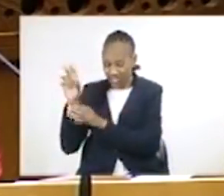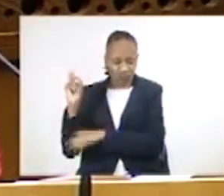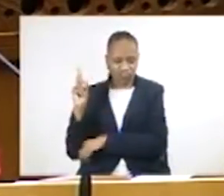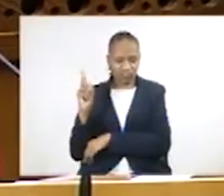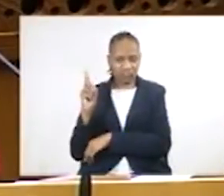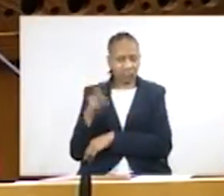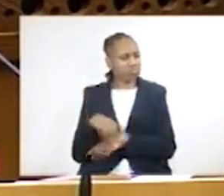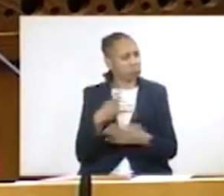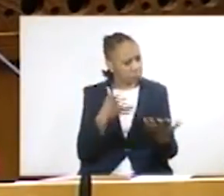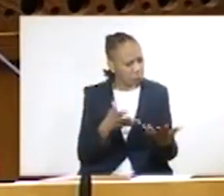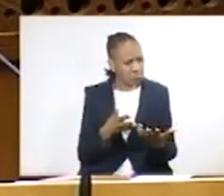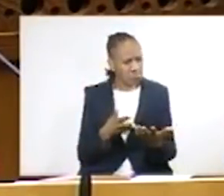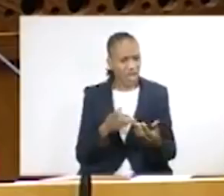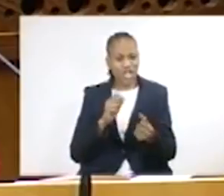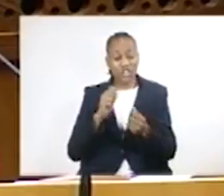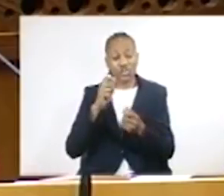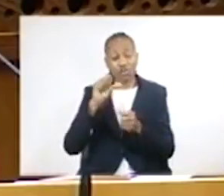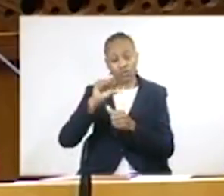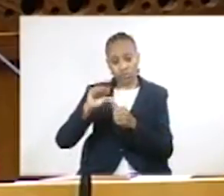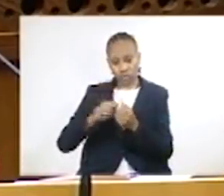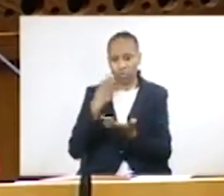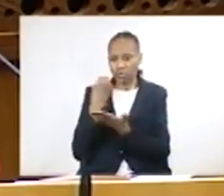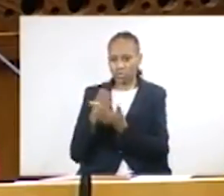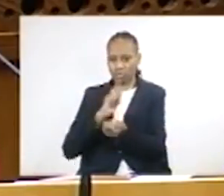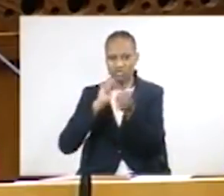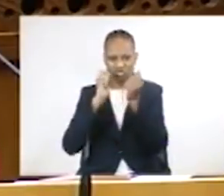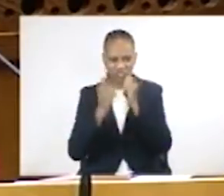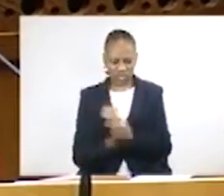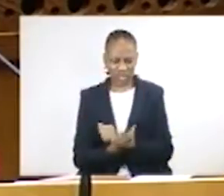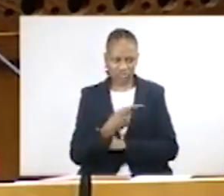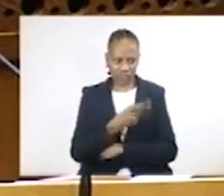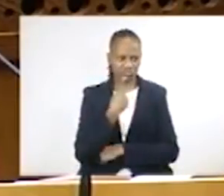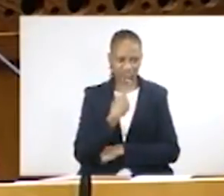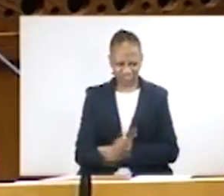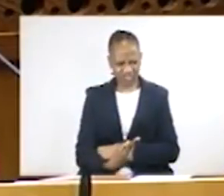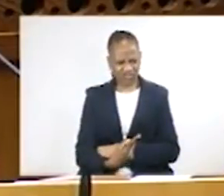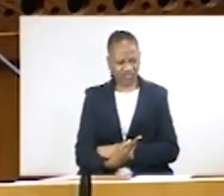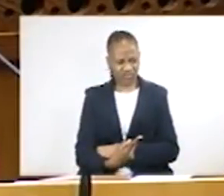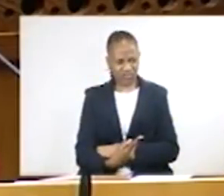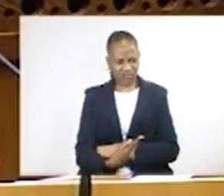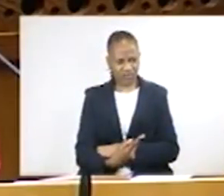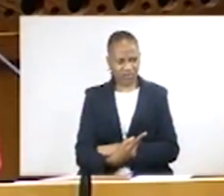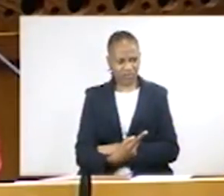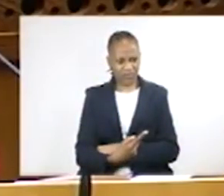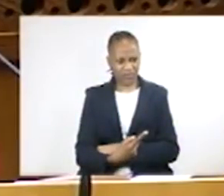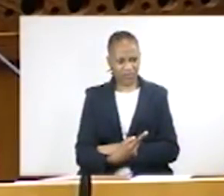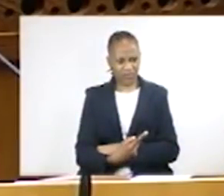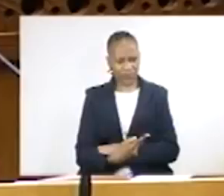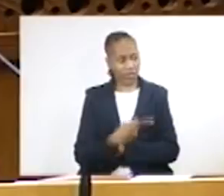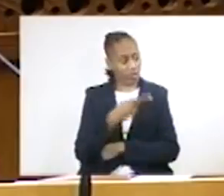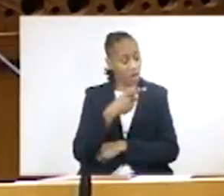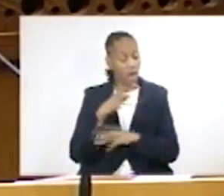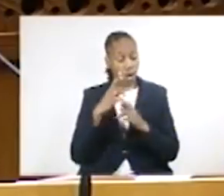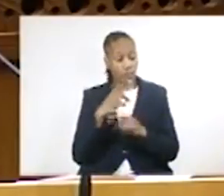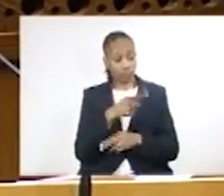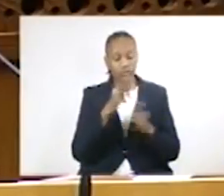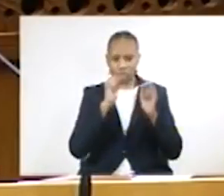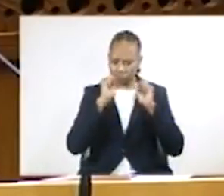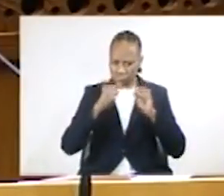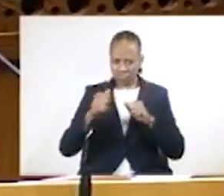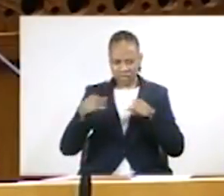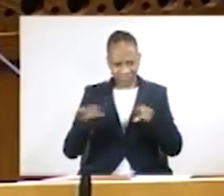ourselves on how much is the mining sector making in this country, because we do not trust the current financial disclosure by the mining